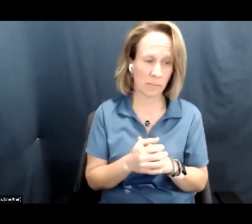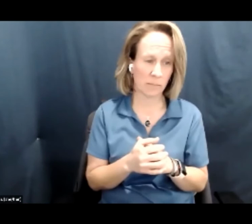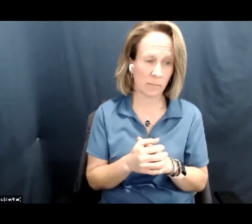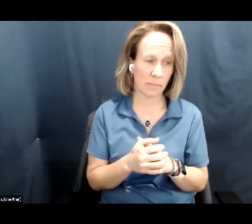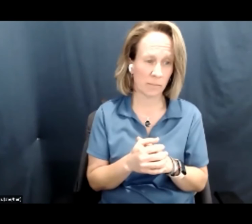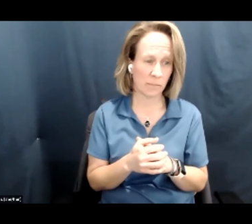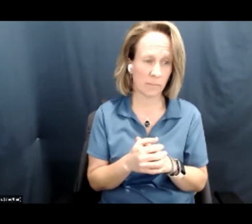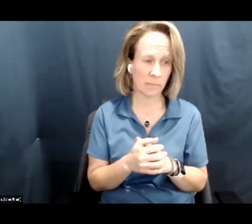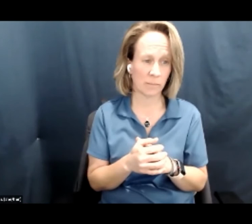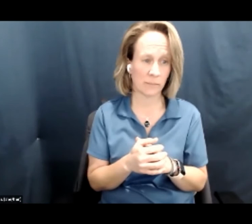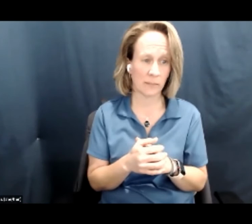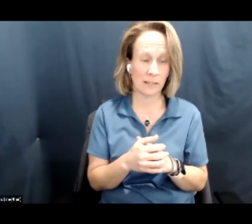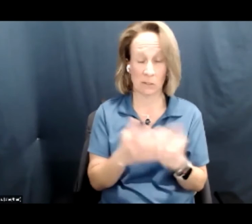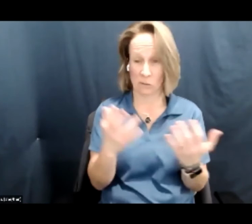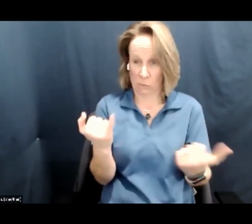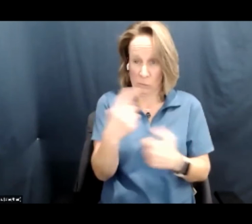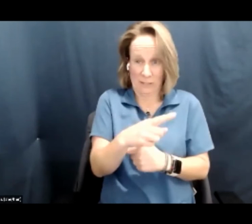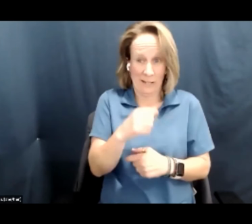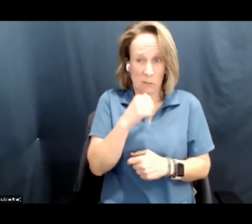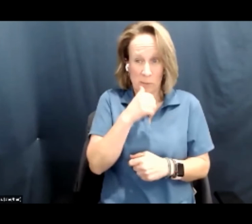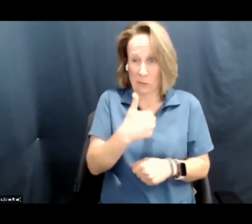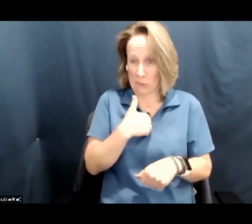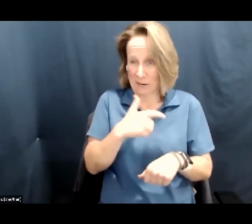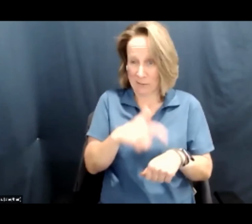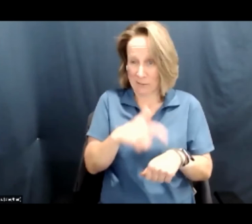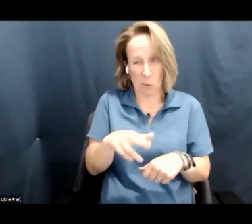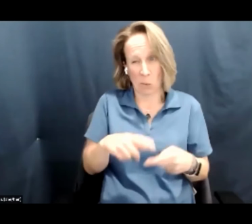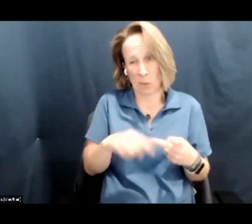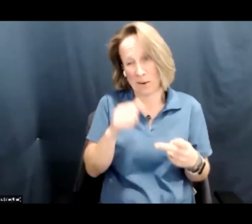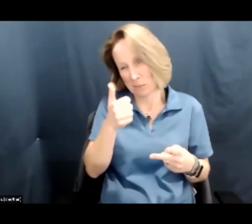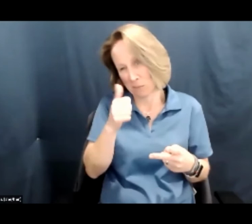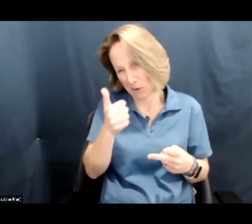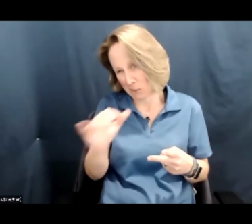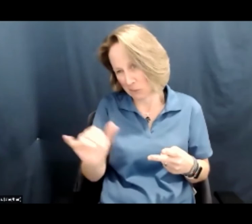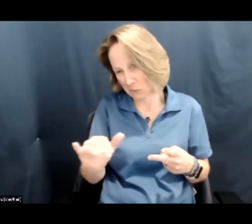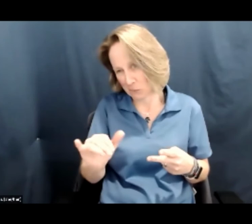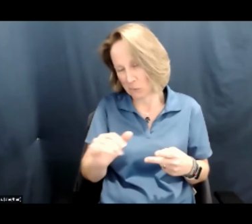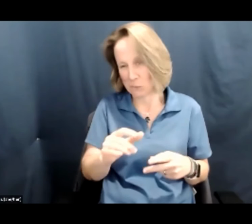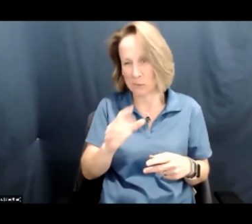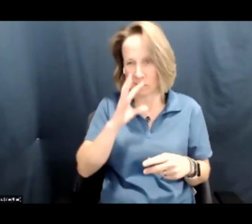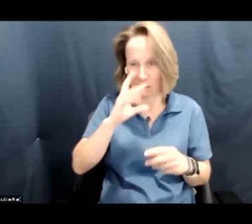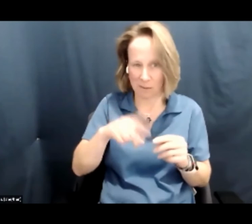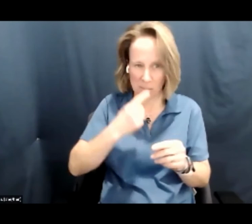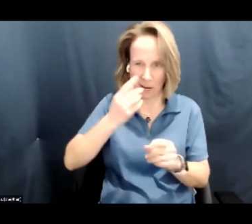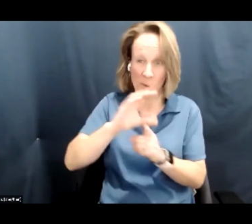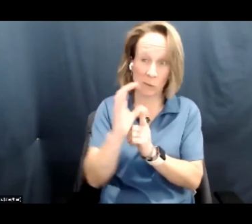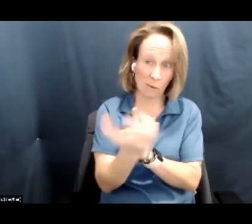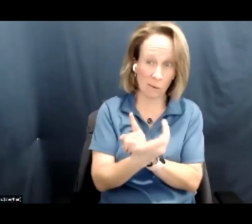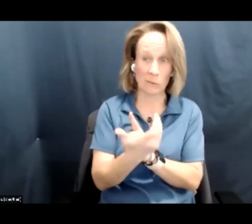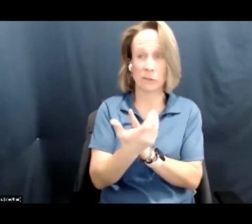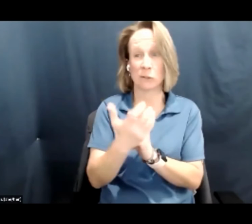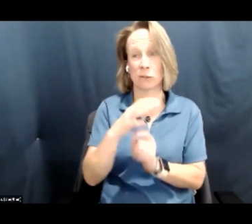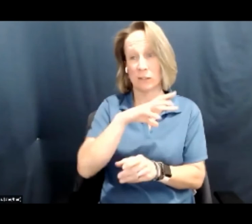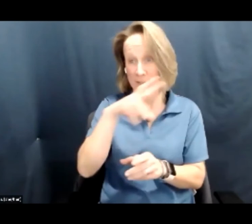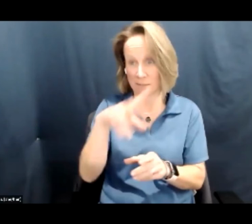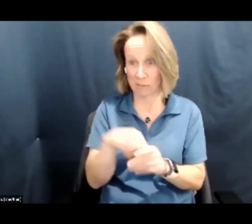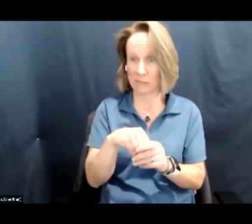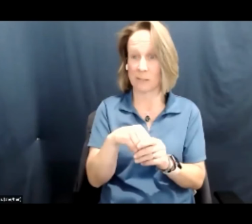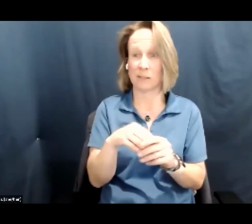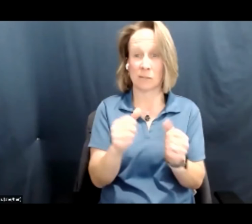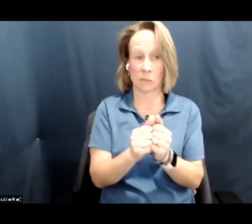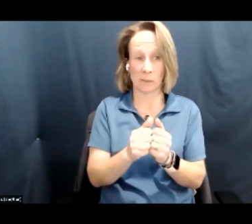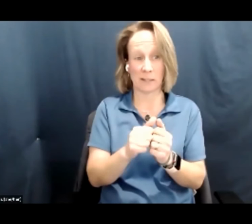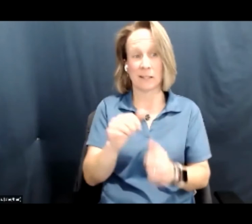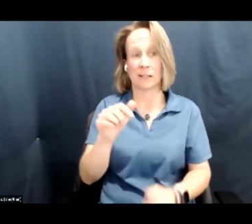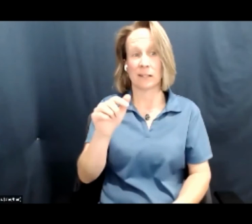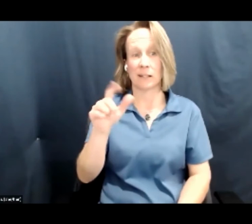have time today or tomorrow really to talk about some of the cultural aspects of LGBT identity, right? There's a